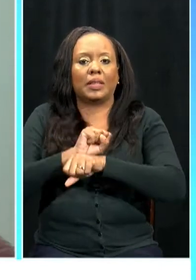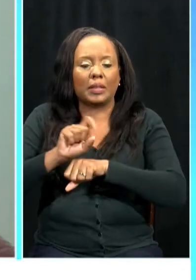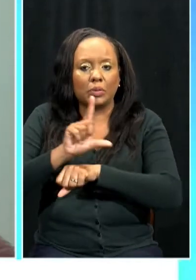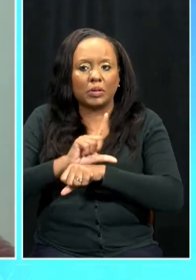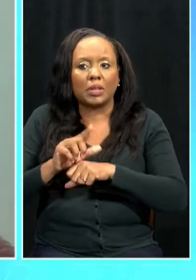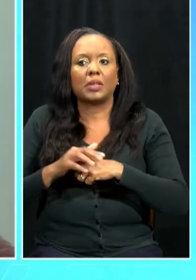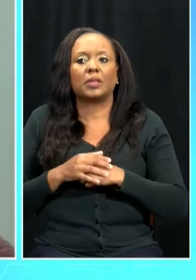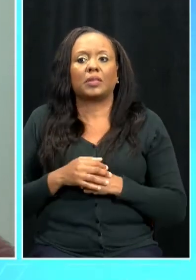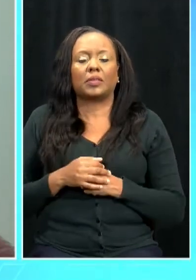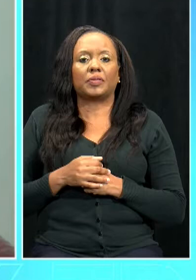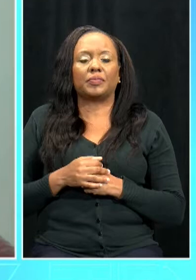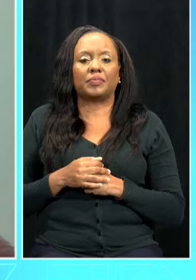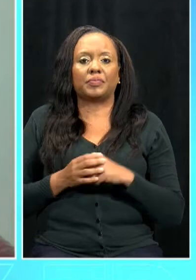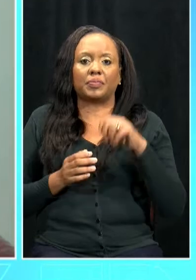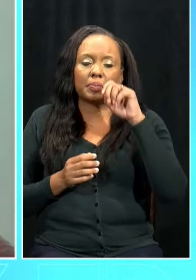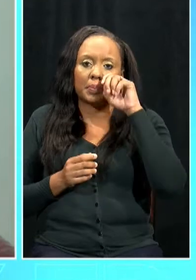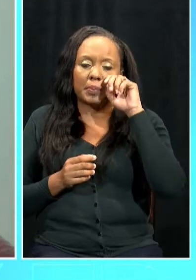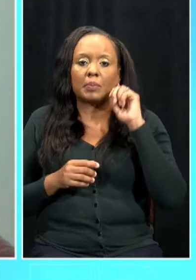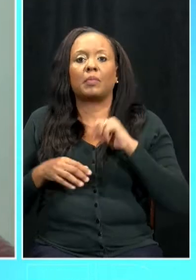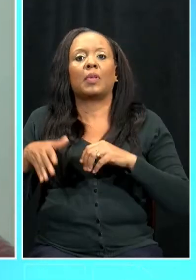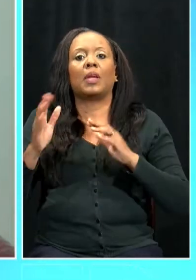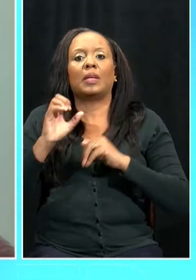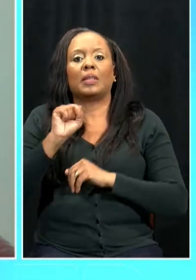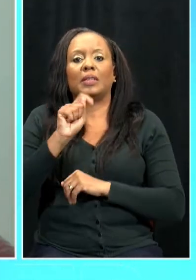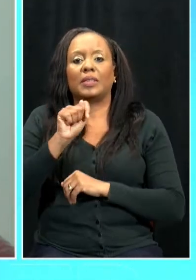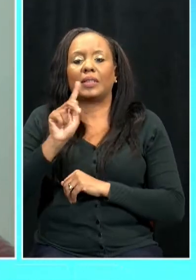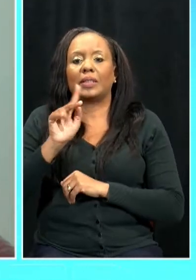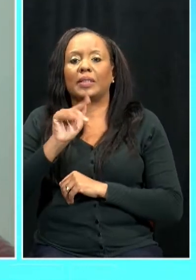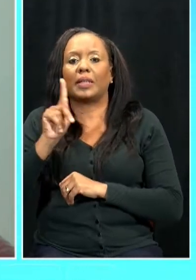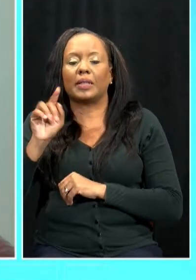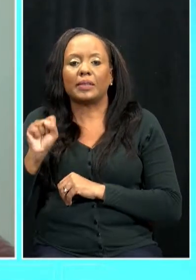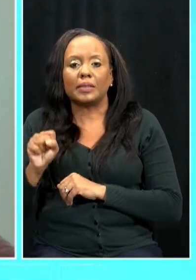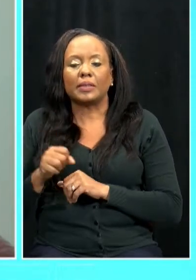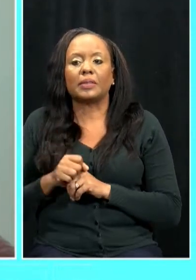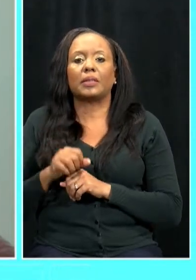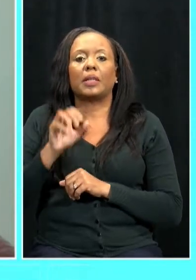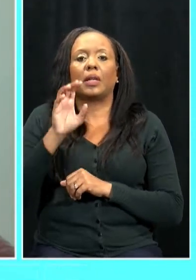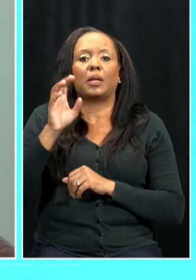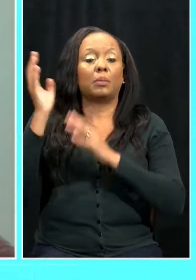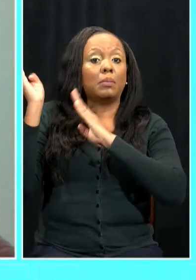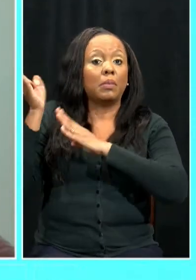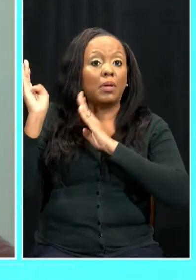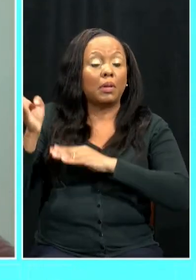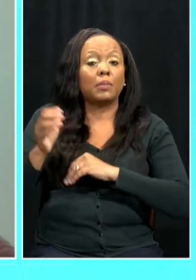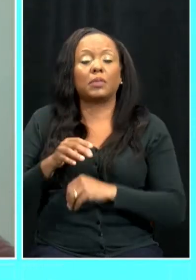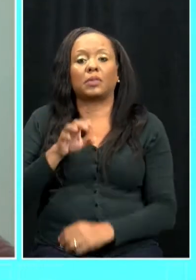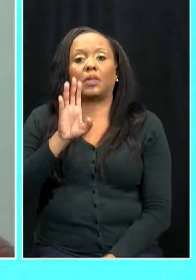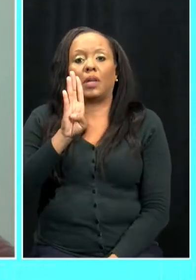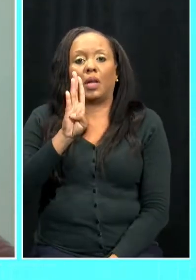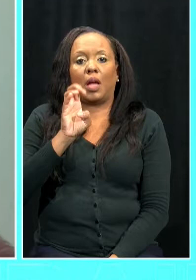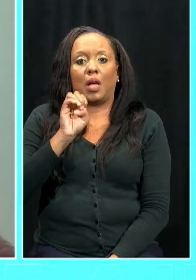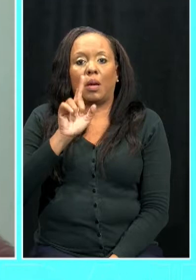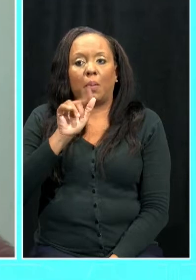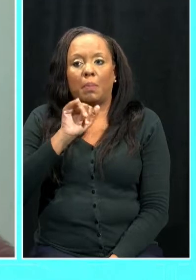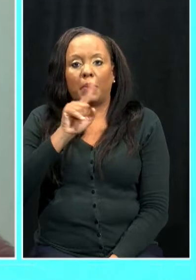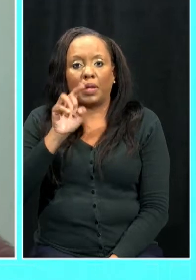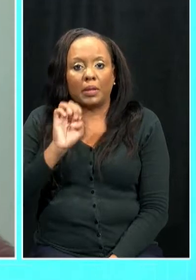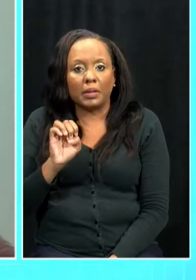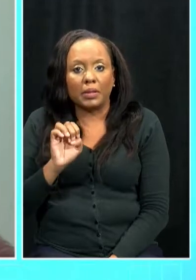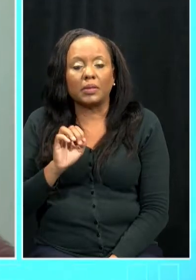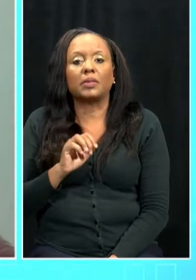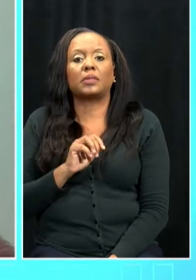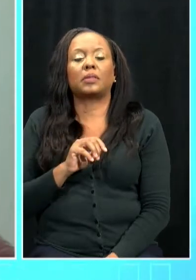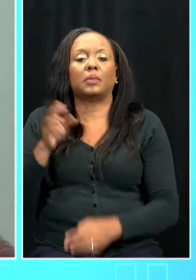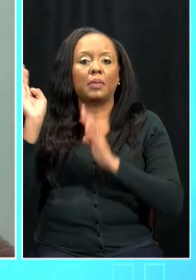Lucia, St. Kitts, Belize, the Bahamas, Jamaica. So Barbados would make